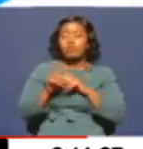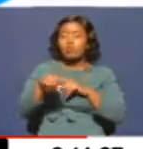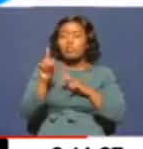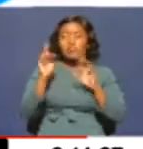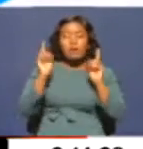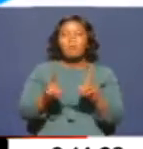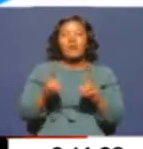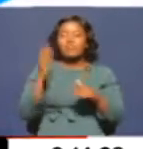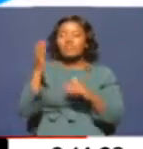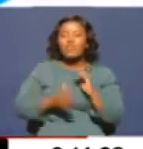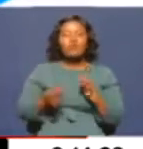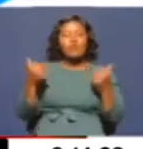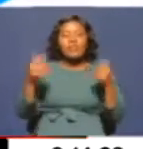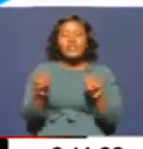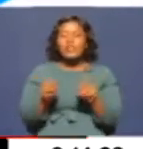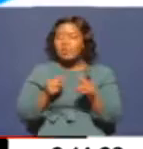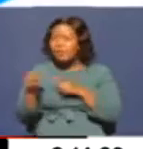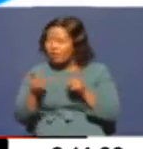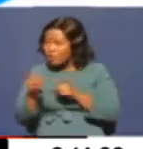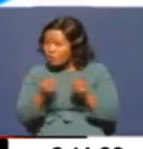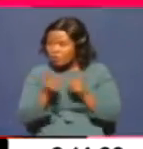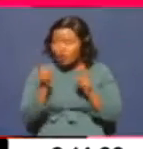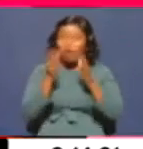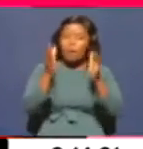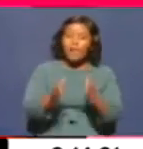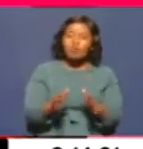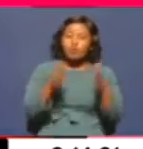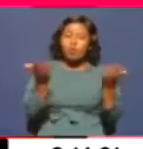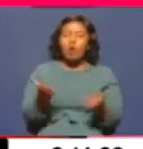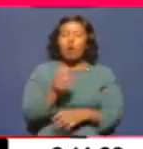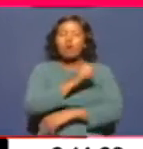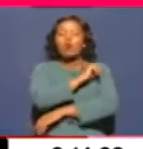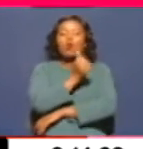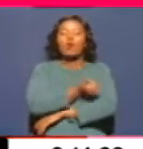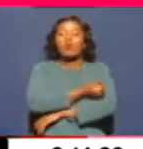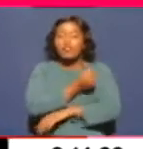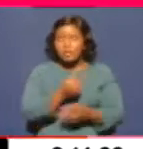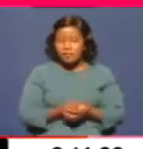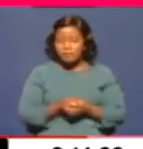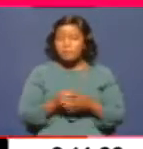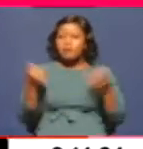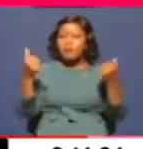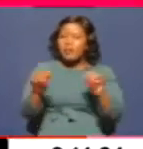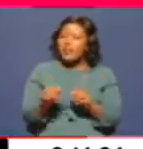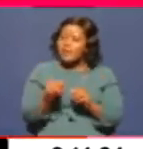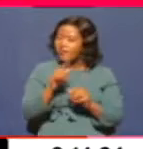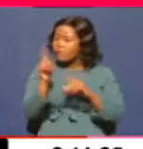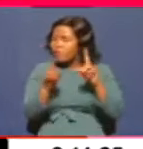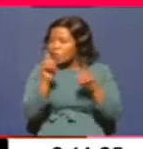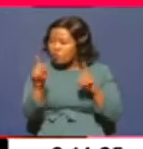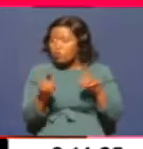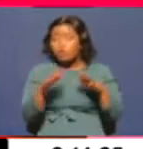control directions of any person or authority. The Commission said any queries or concerns regarding judges